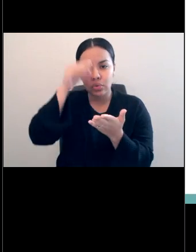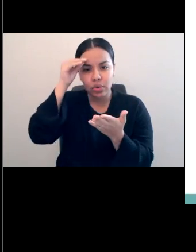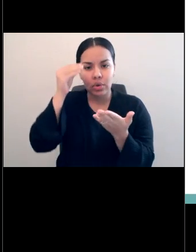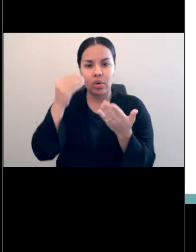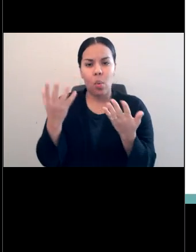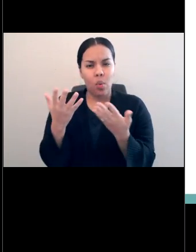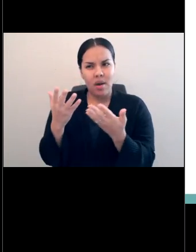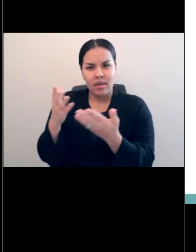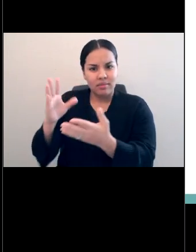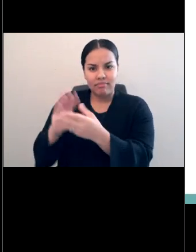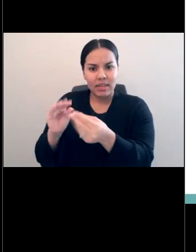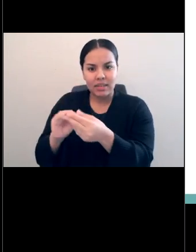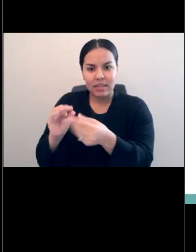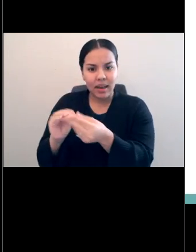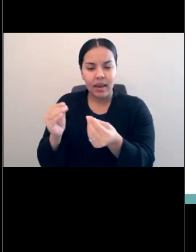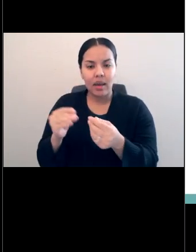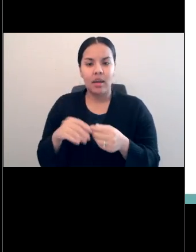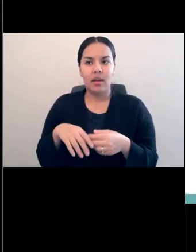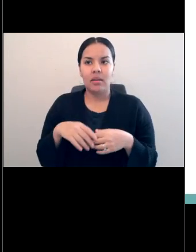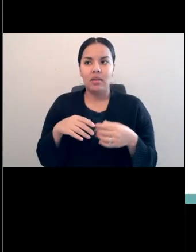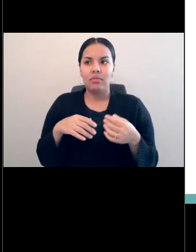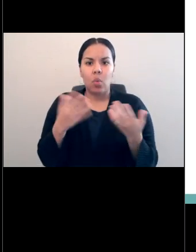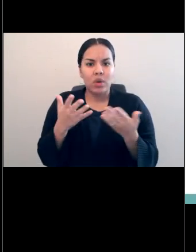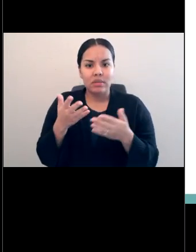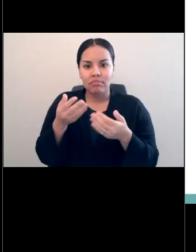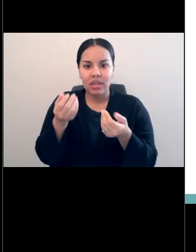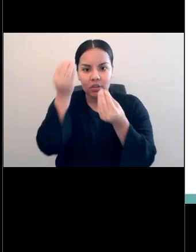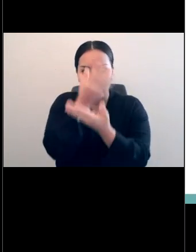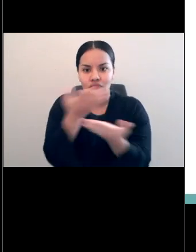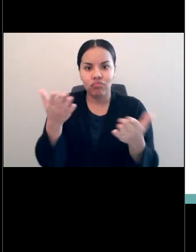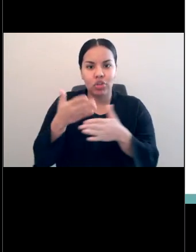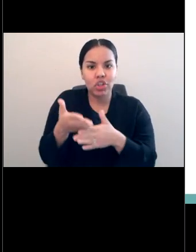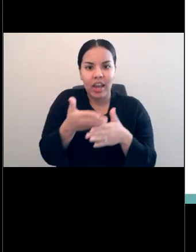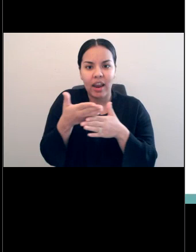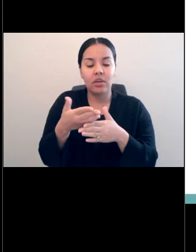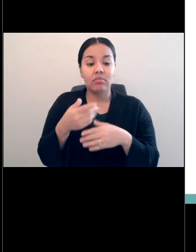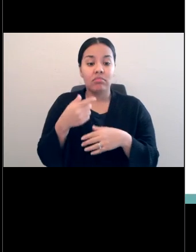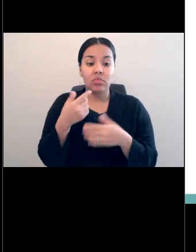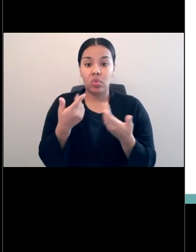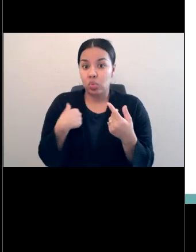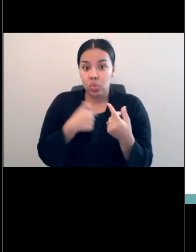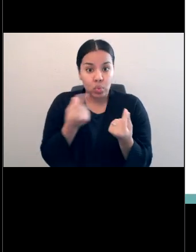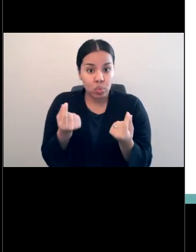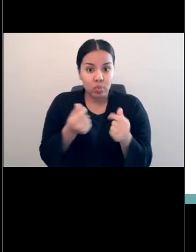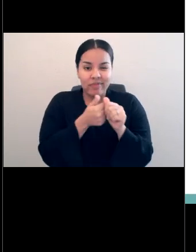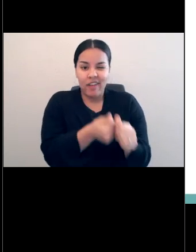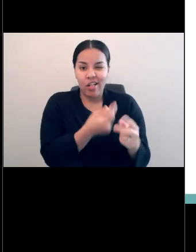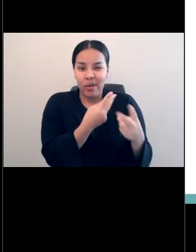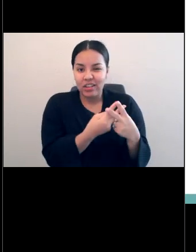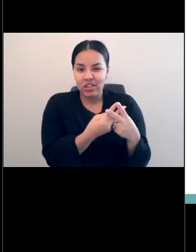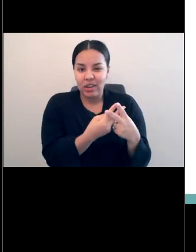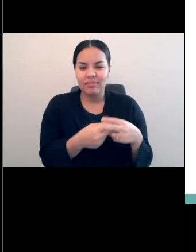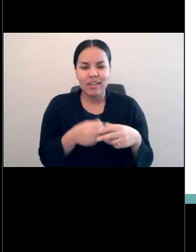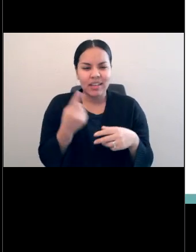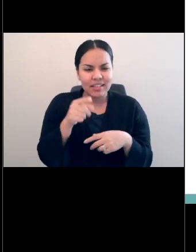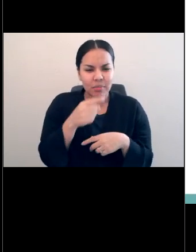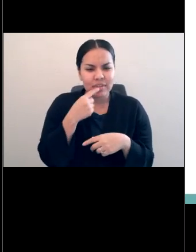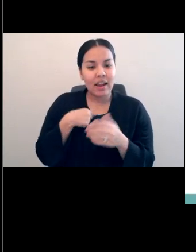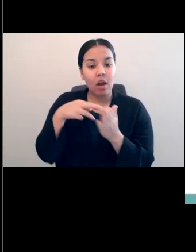said and shared at these conferences. Well, we can follow the hashtag. So someone said, I registered on Twitter